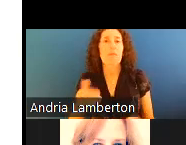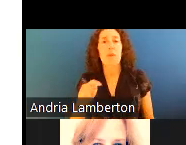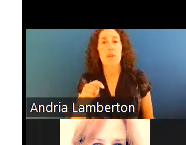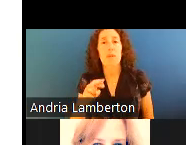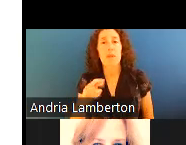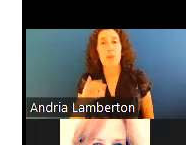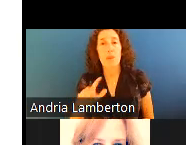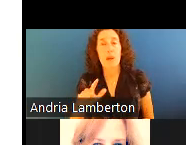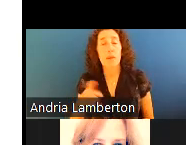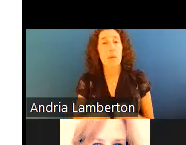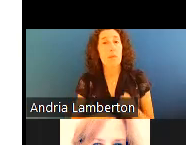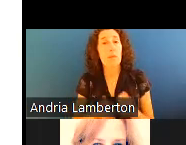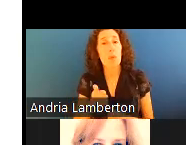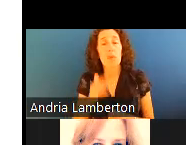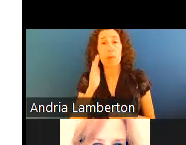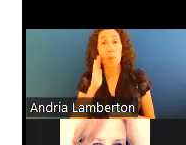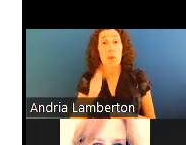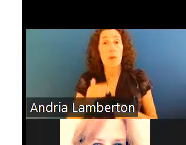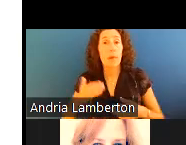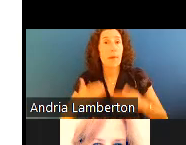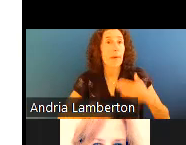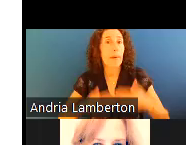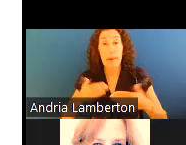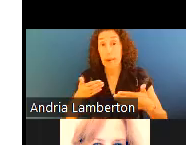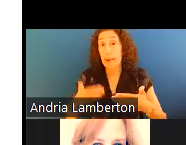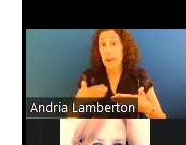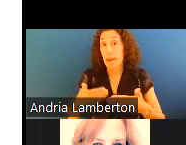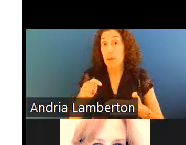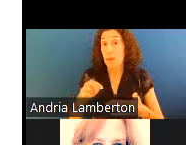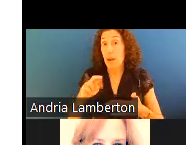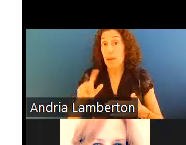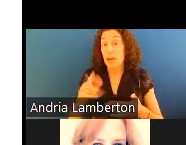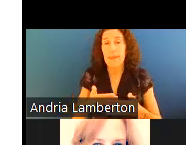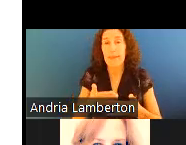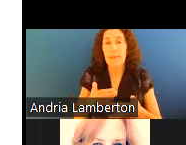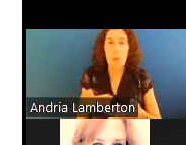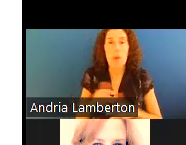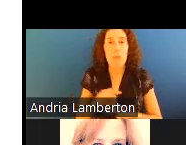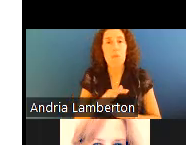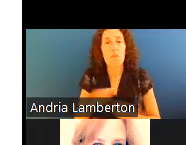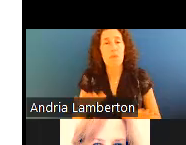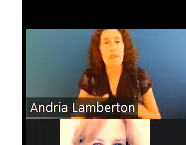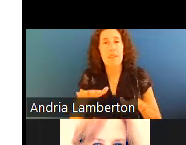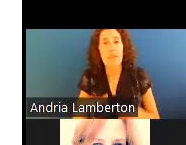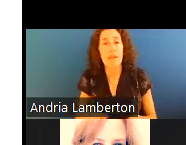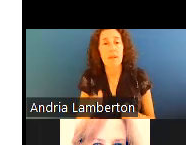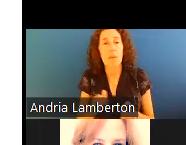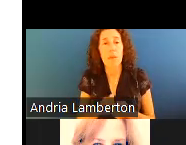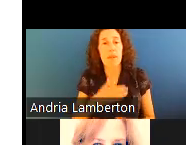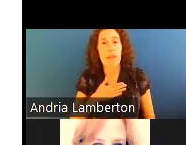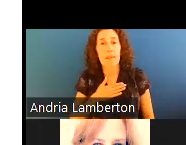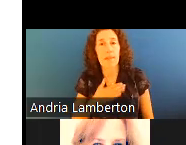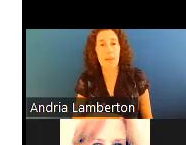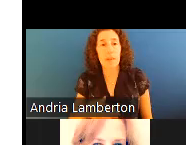And that is when a defendant pleads guilty to a lesser offense Remember how we talked about how there might be many charges for the